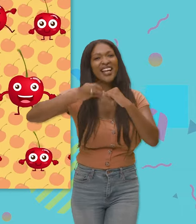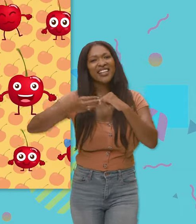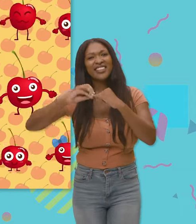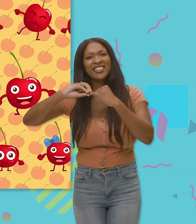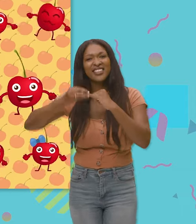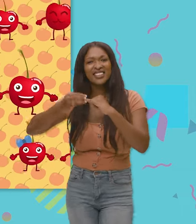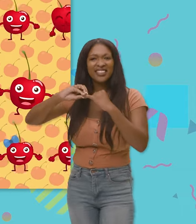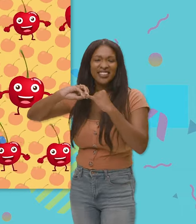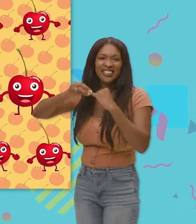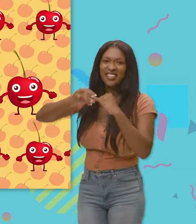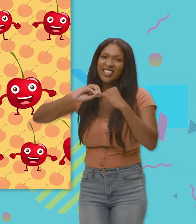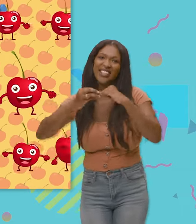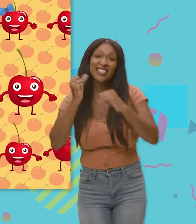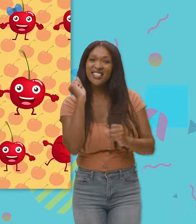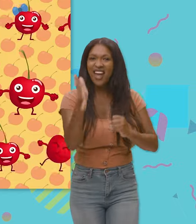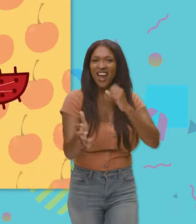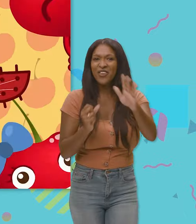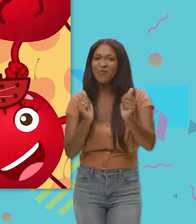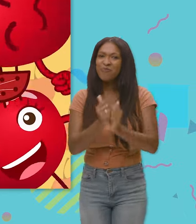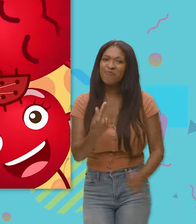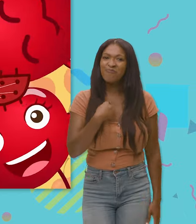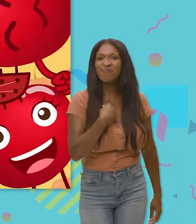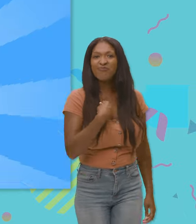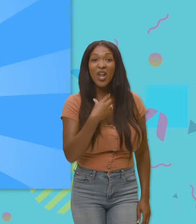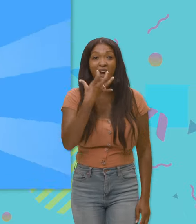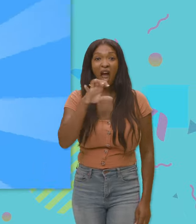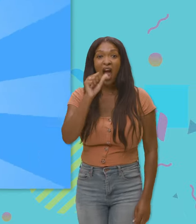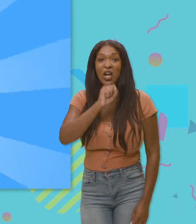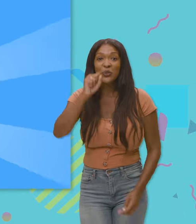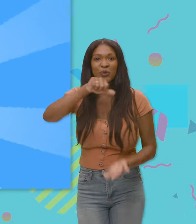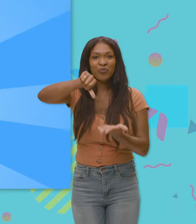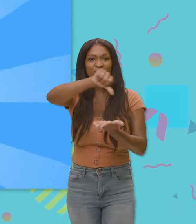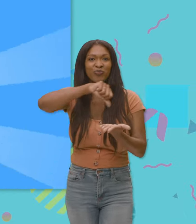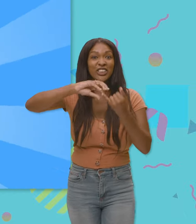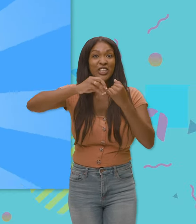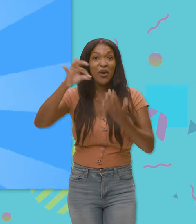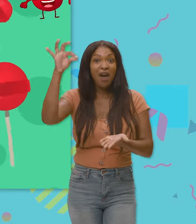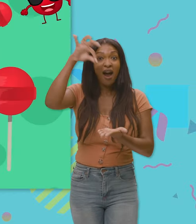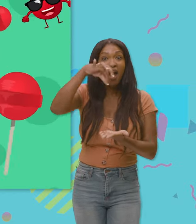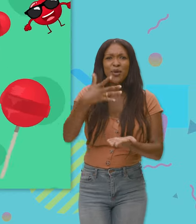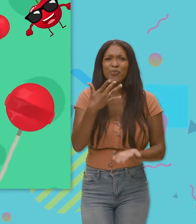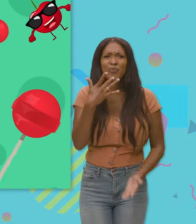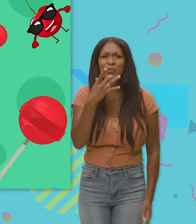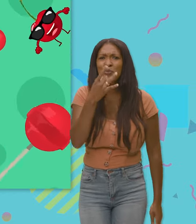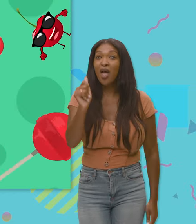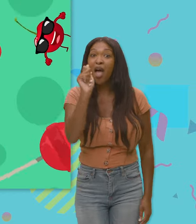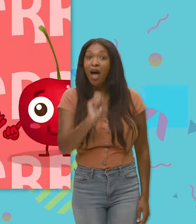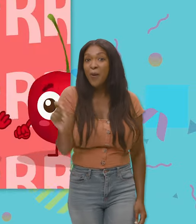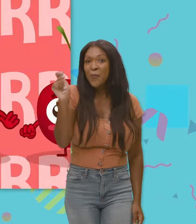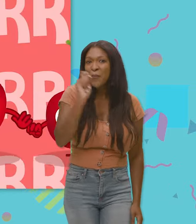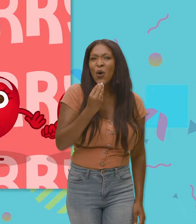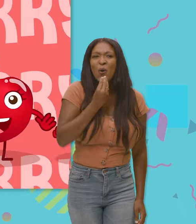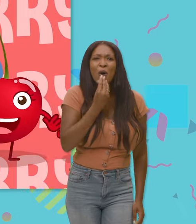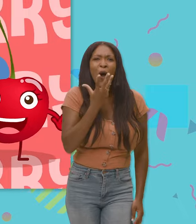Cherry, cherry, cherry song. Sing along. A hot fudge sundae, I'm on top. I'm the best flavor of a